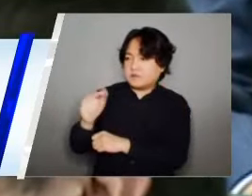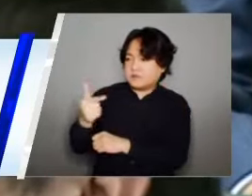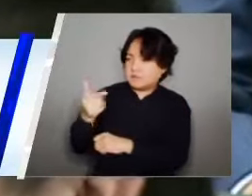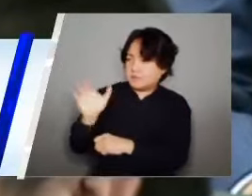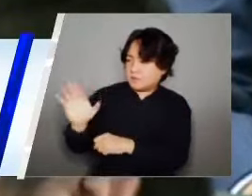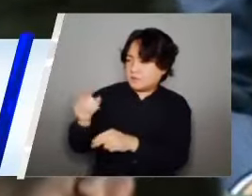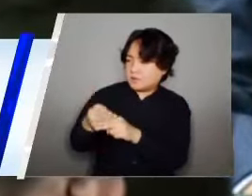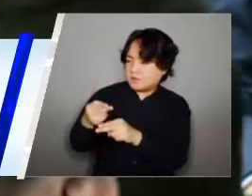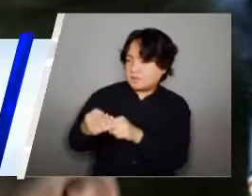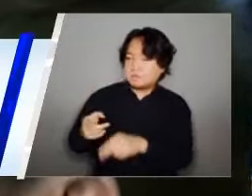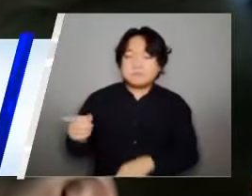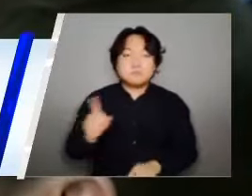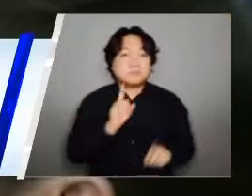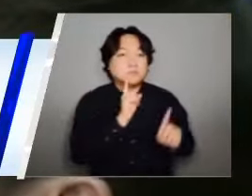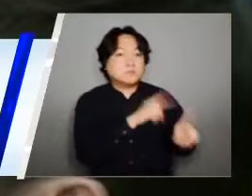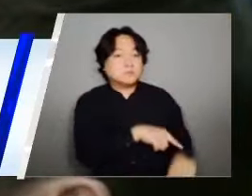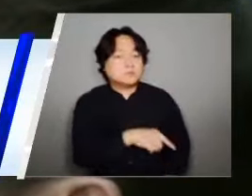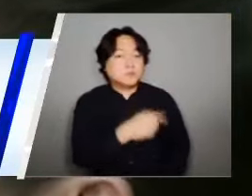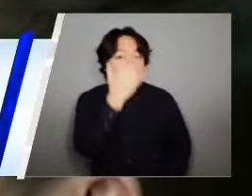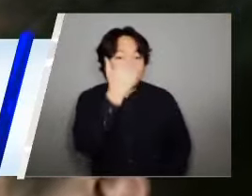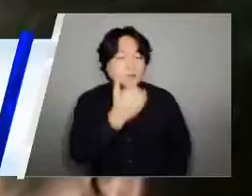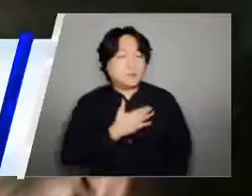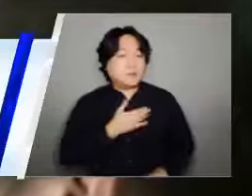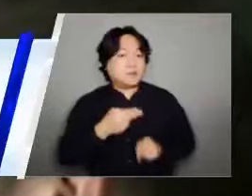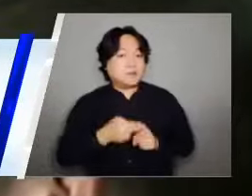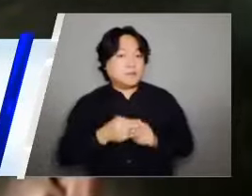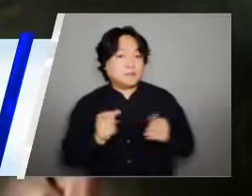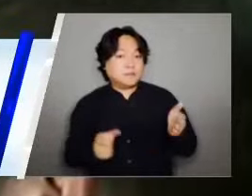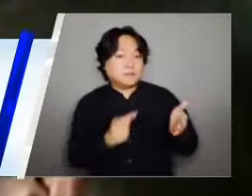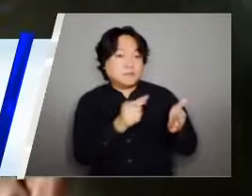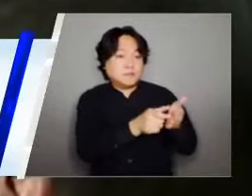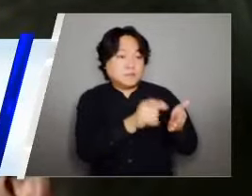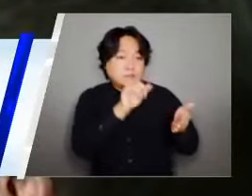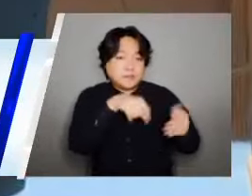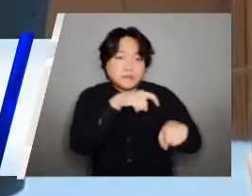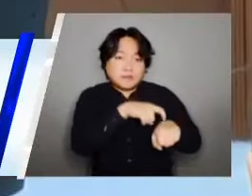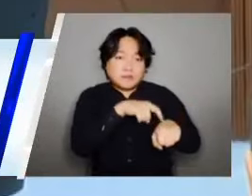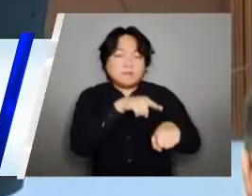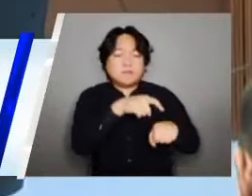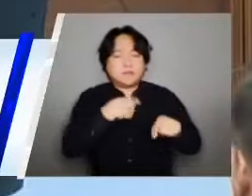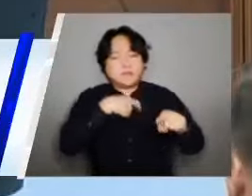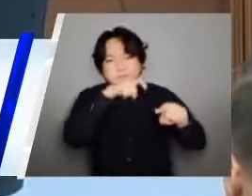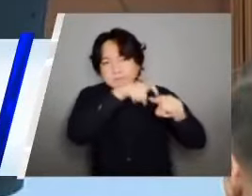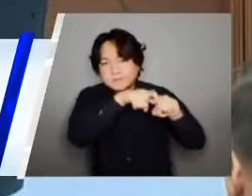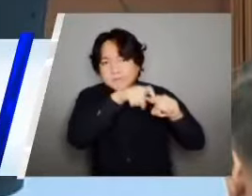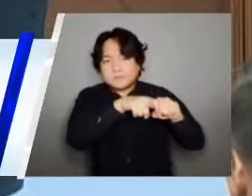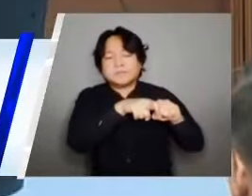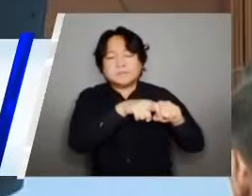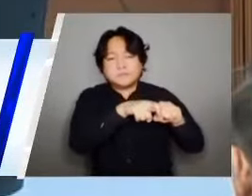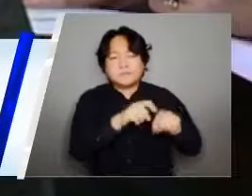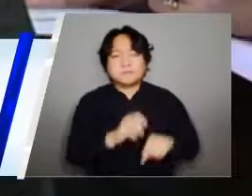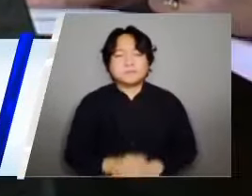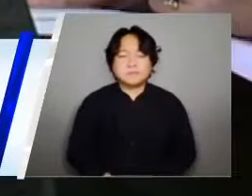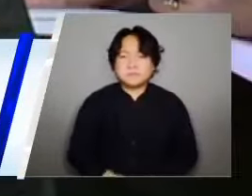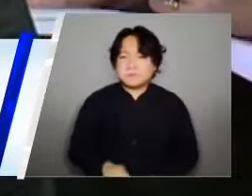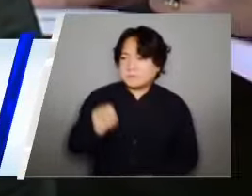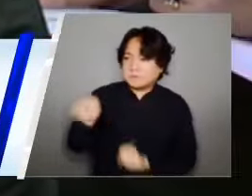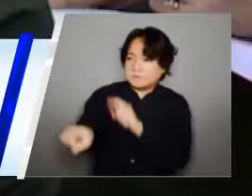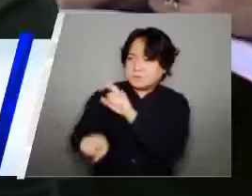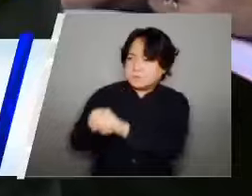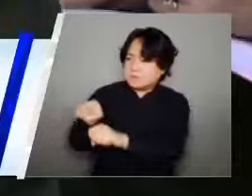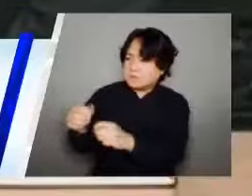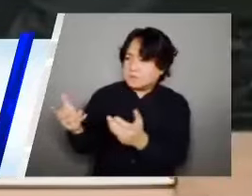reason why my name was in oran is because during that time I rented out the place to them na siya kaugnay sa philippin